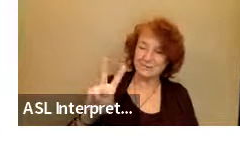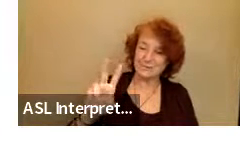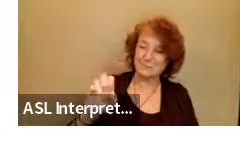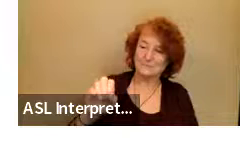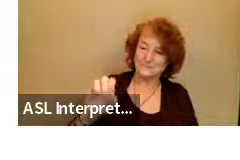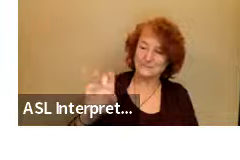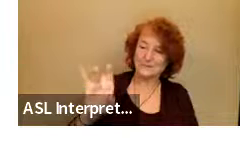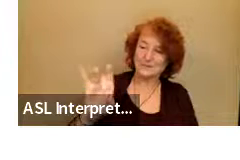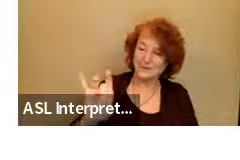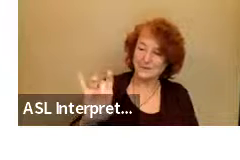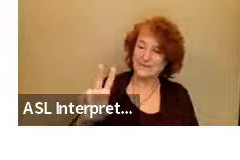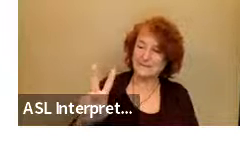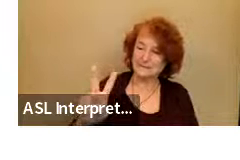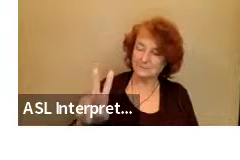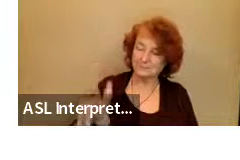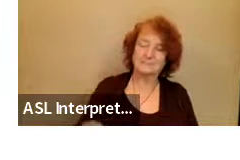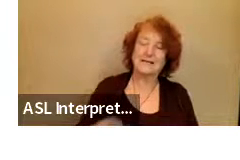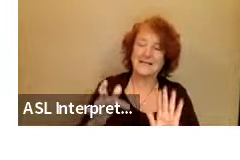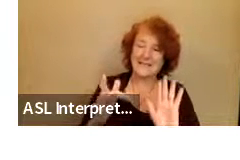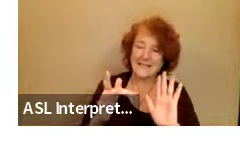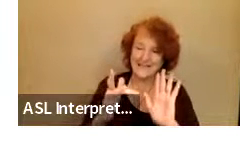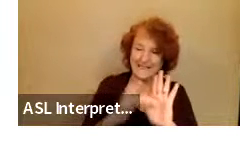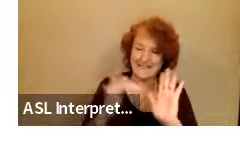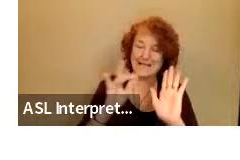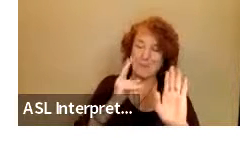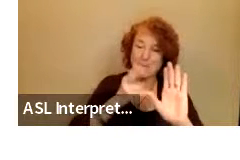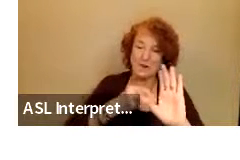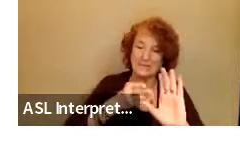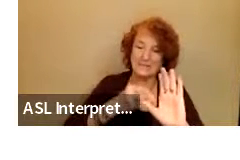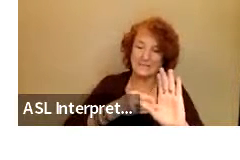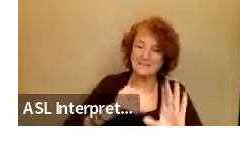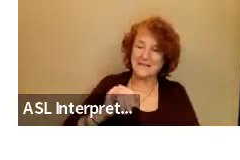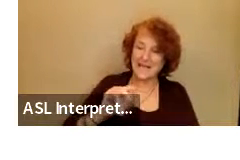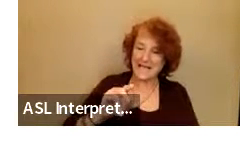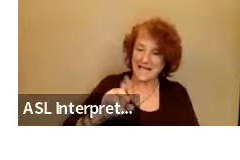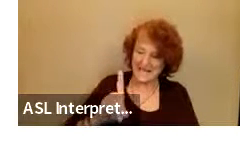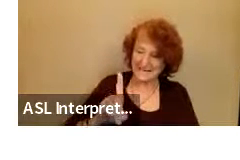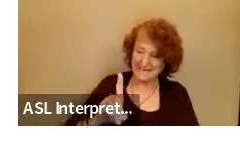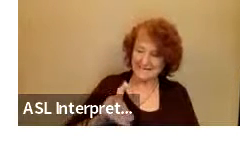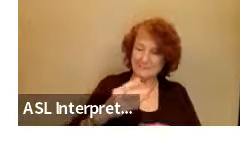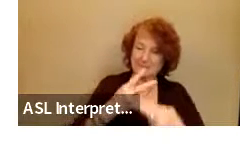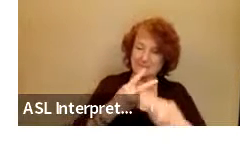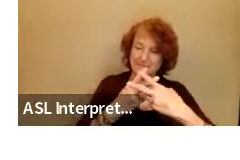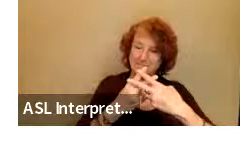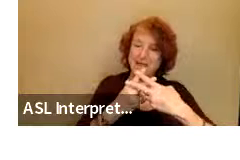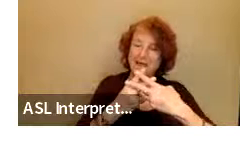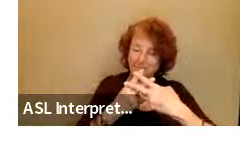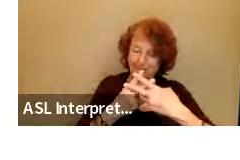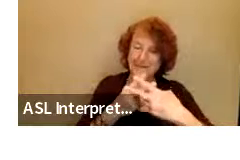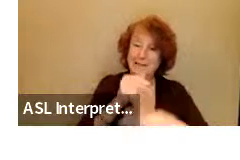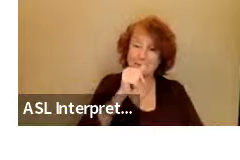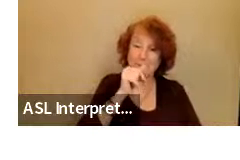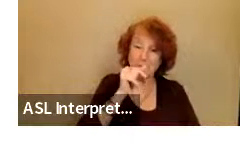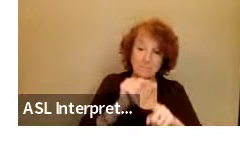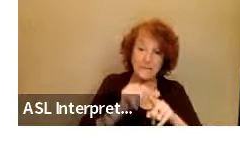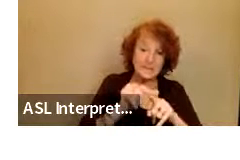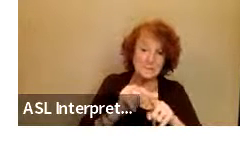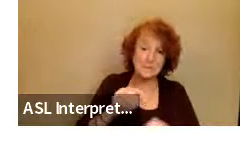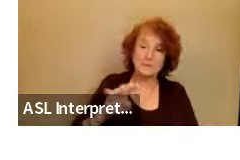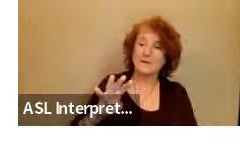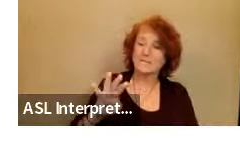864-6760-2082. And then you hit the participant ID, which is pound. And the password is